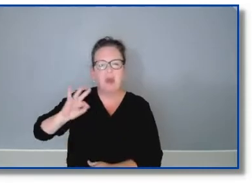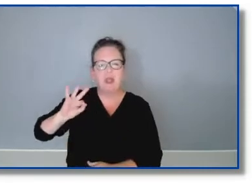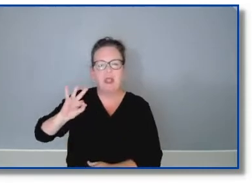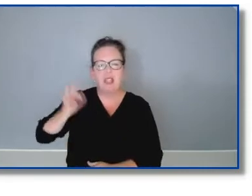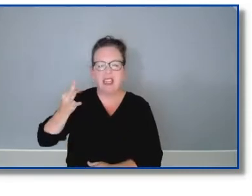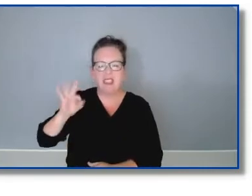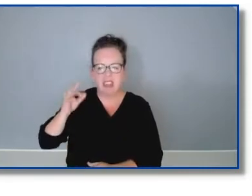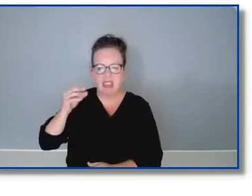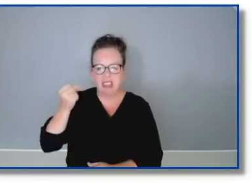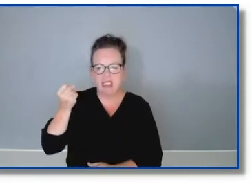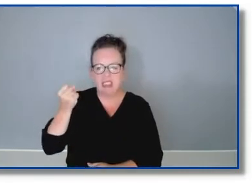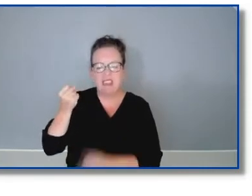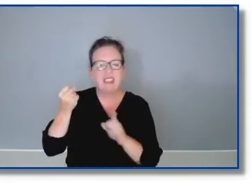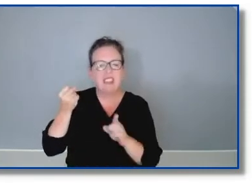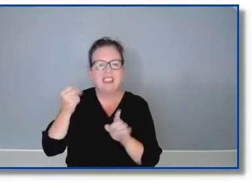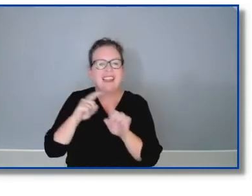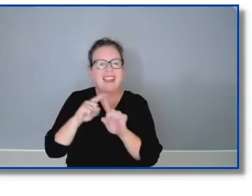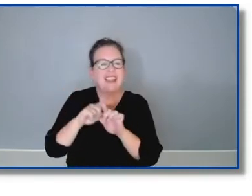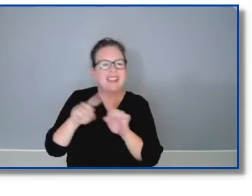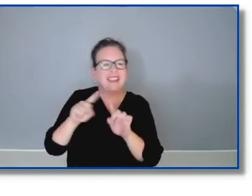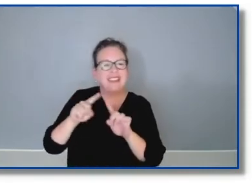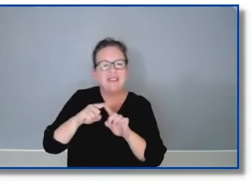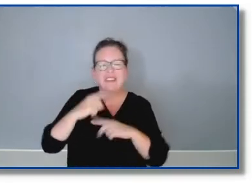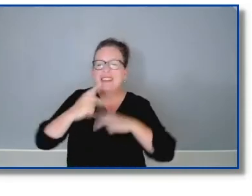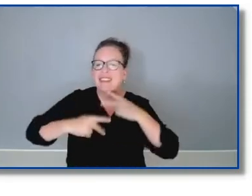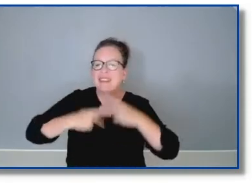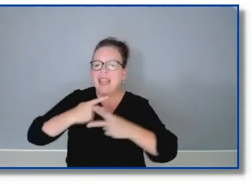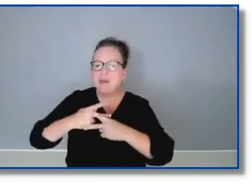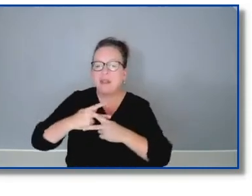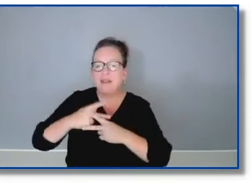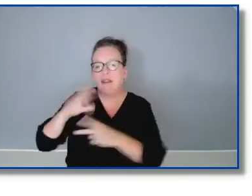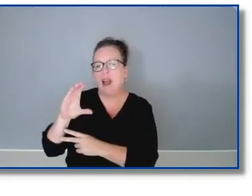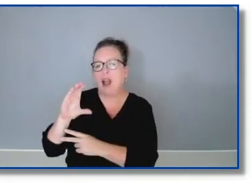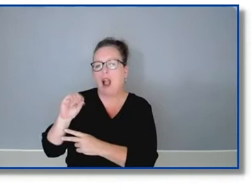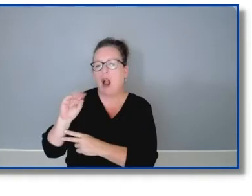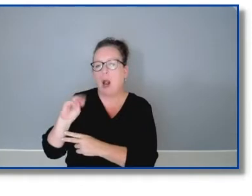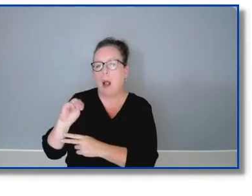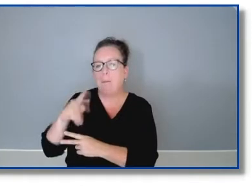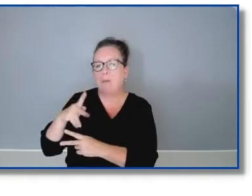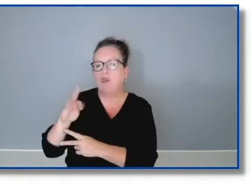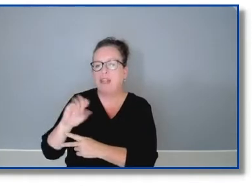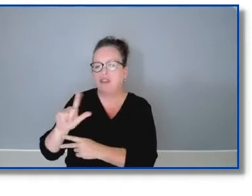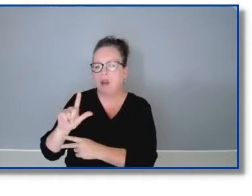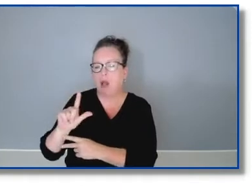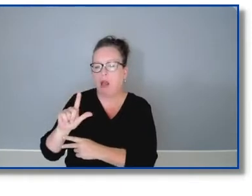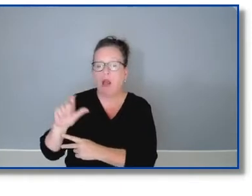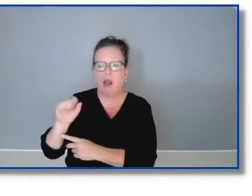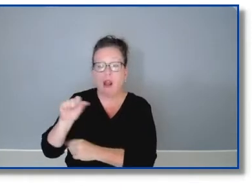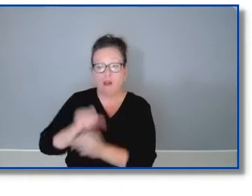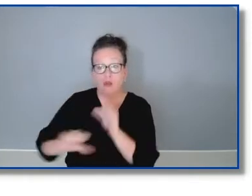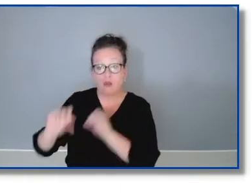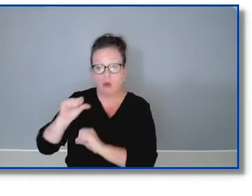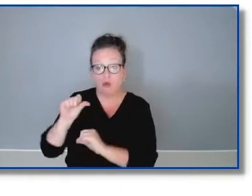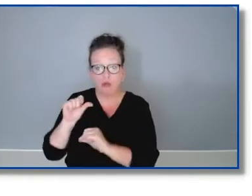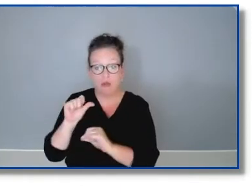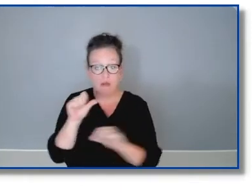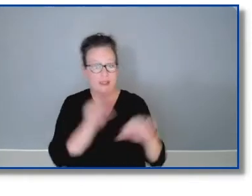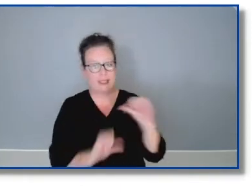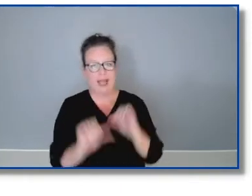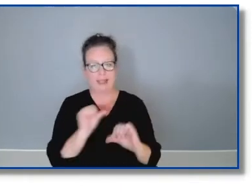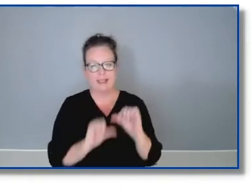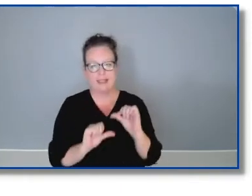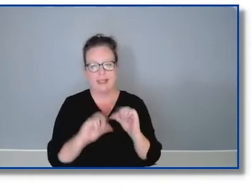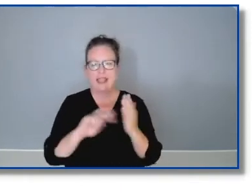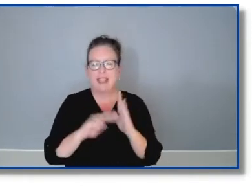of computational social science, which is a relatively new branch of science applying mathematics to study of crowds